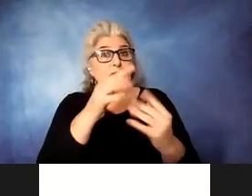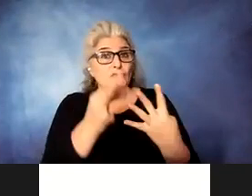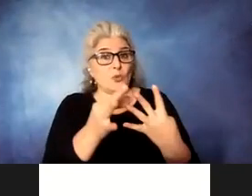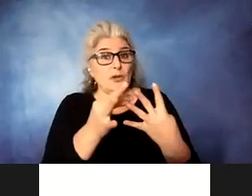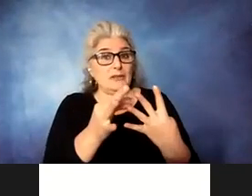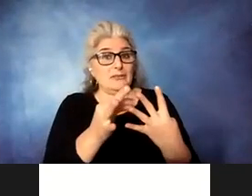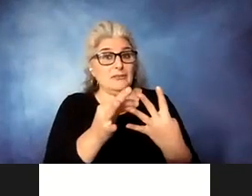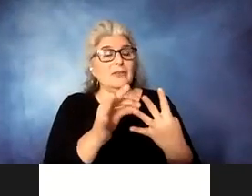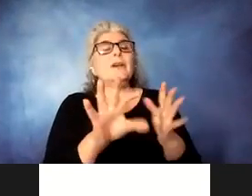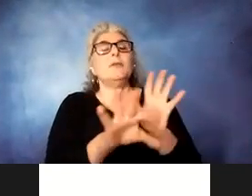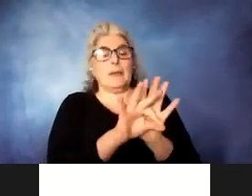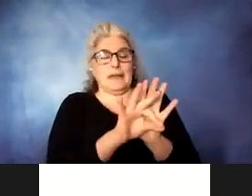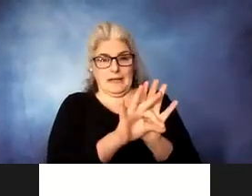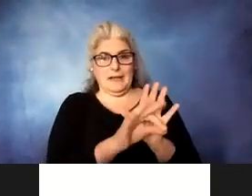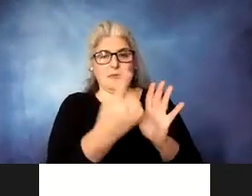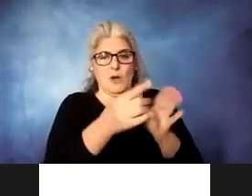or select the next button.